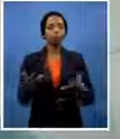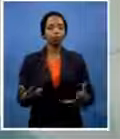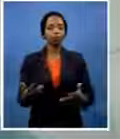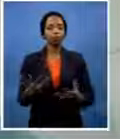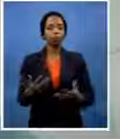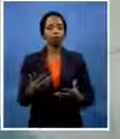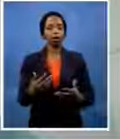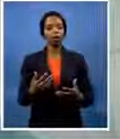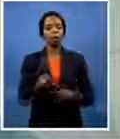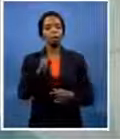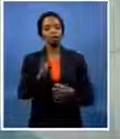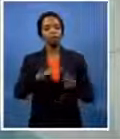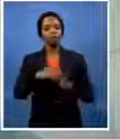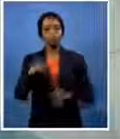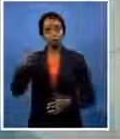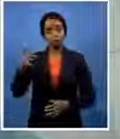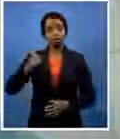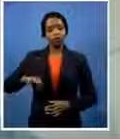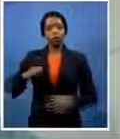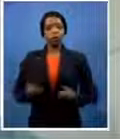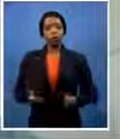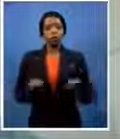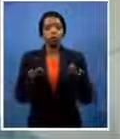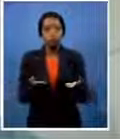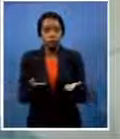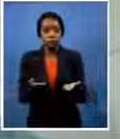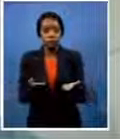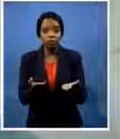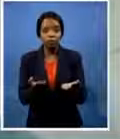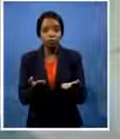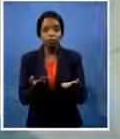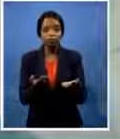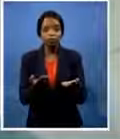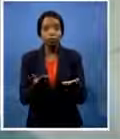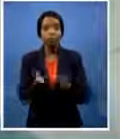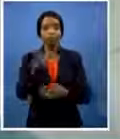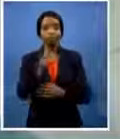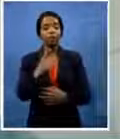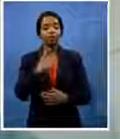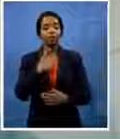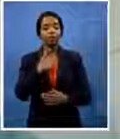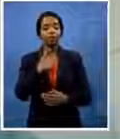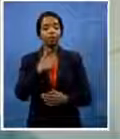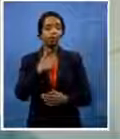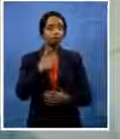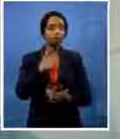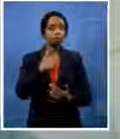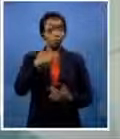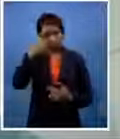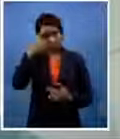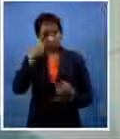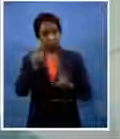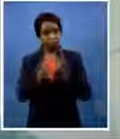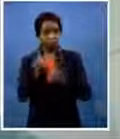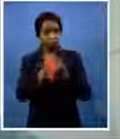services and if I dare say, even about the topic about reopening the economy, how